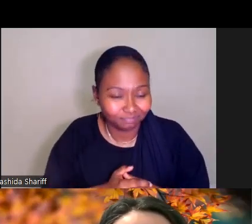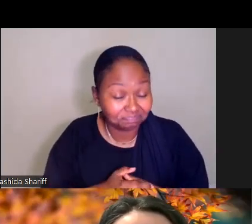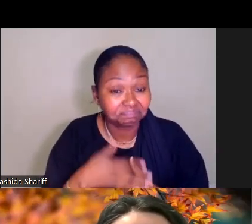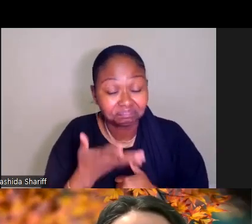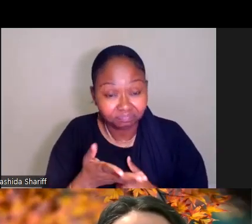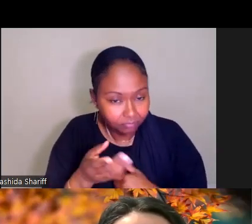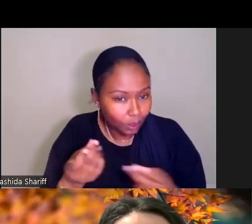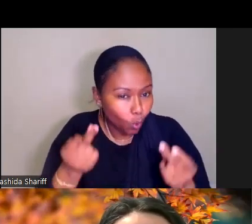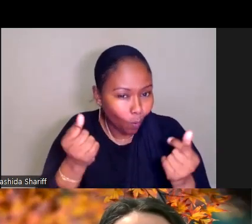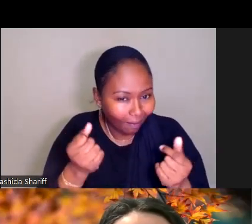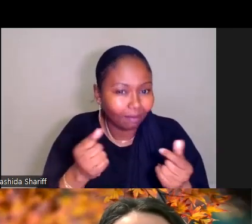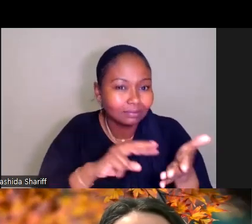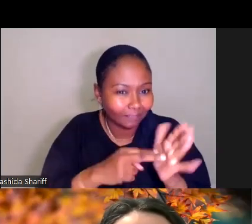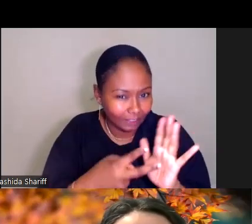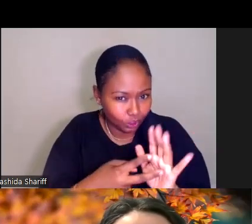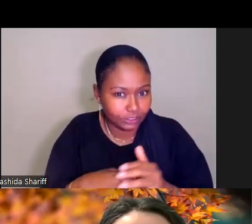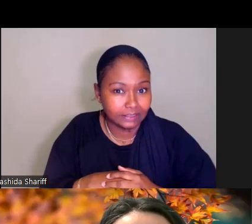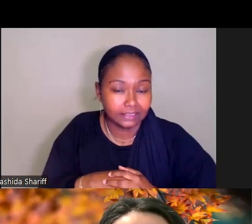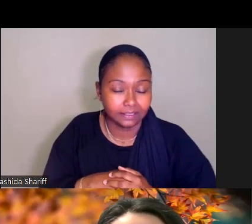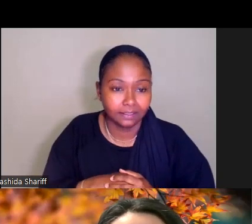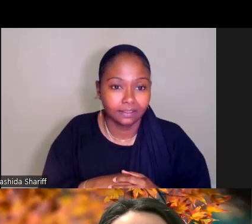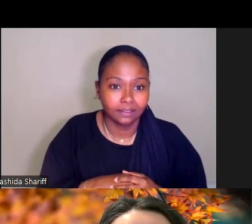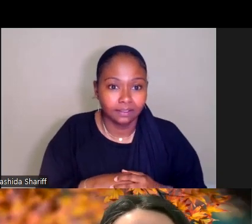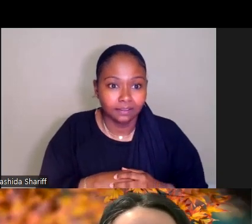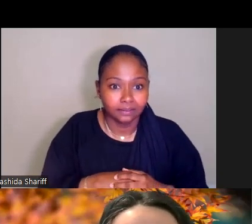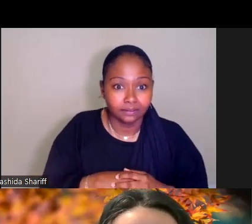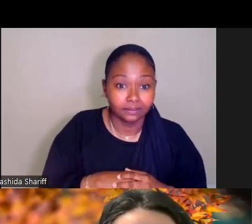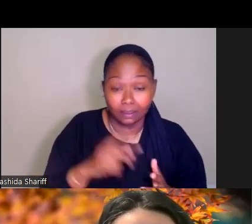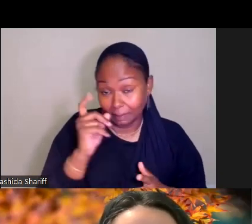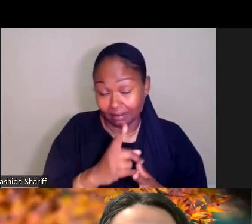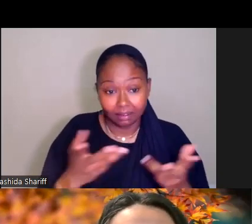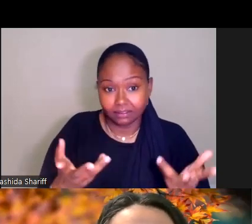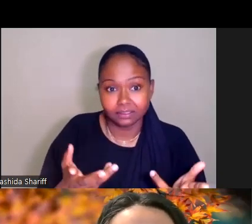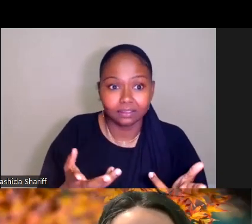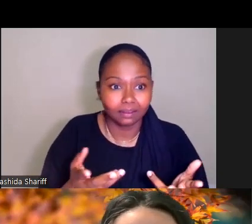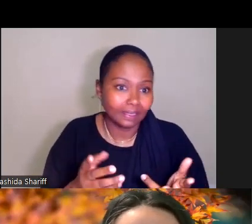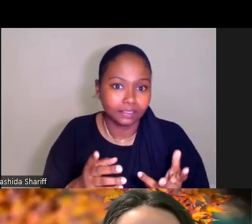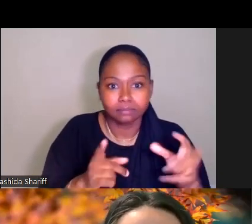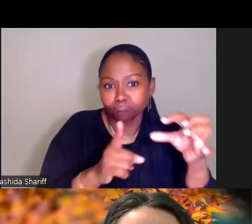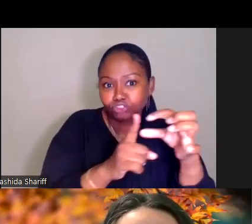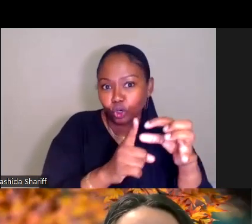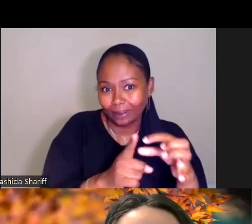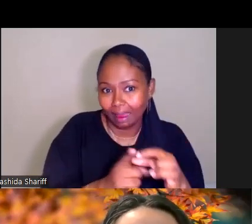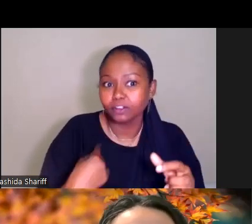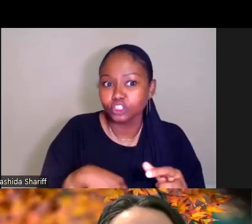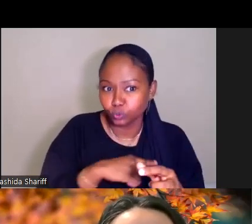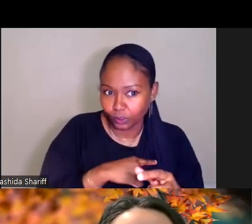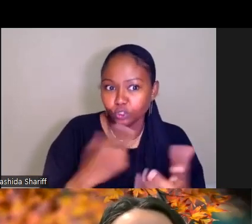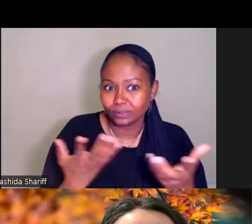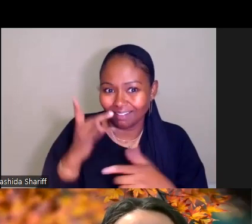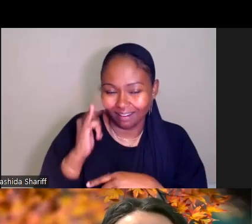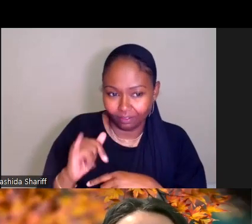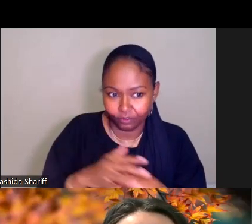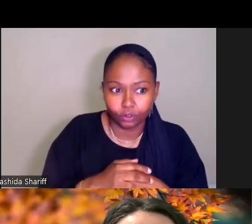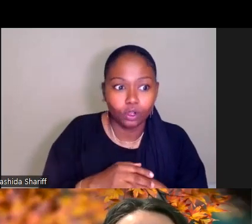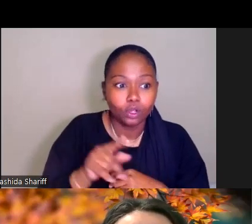quick definitions to talk about the terminology we use in California about these issues. So